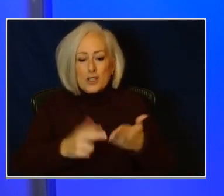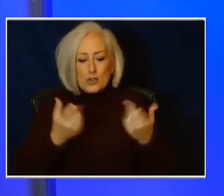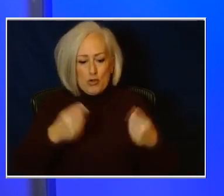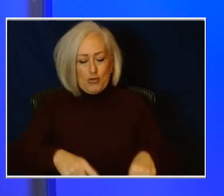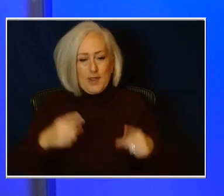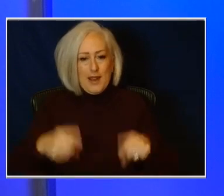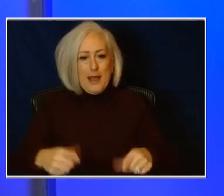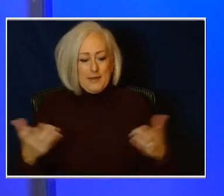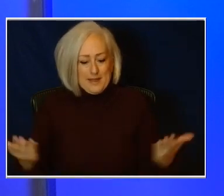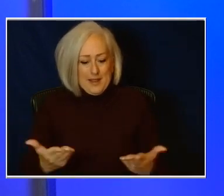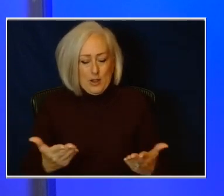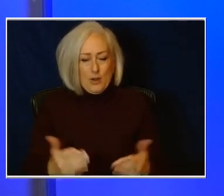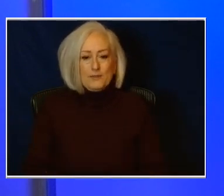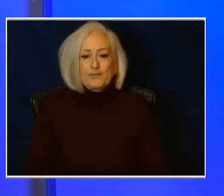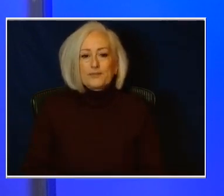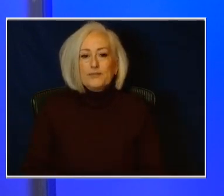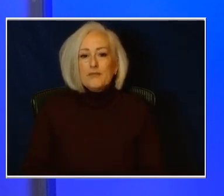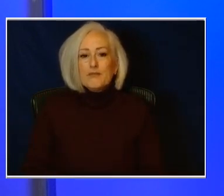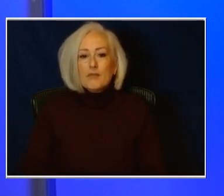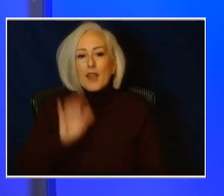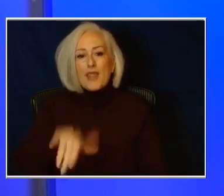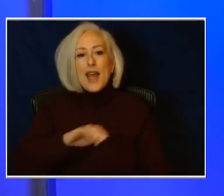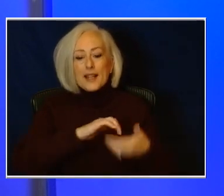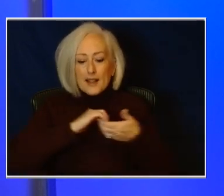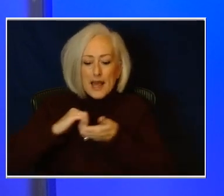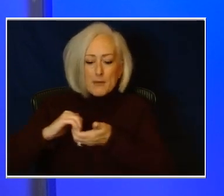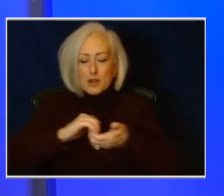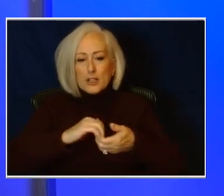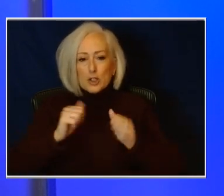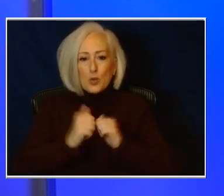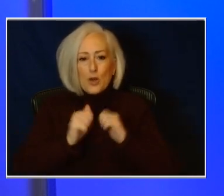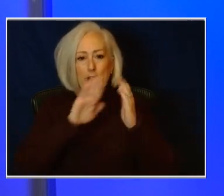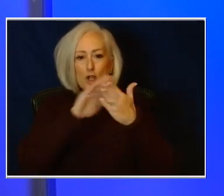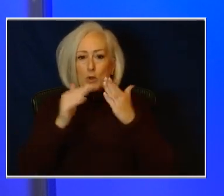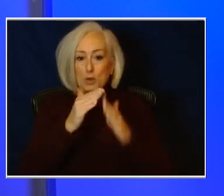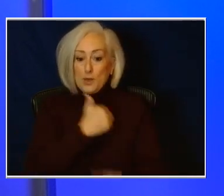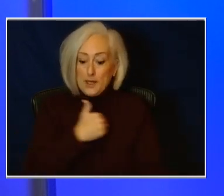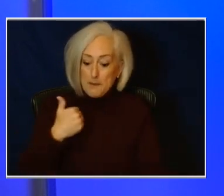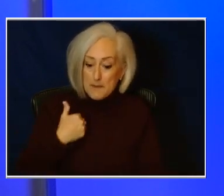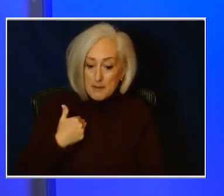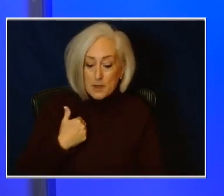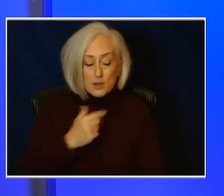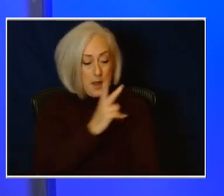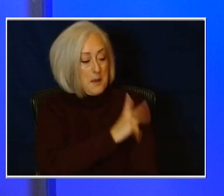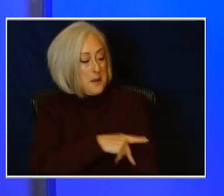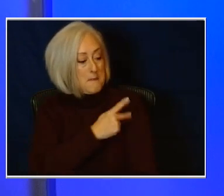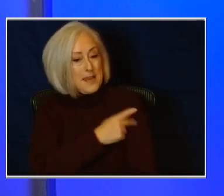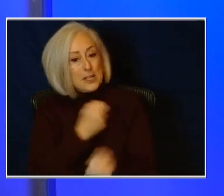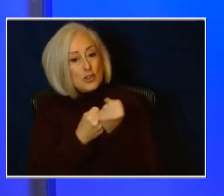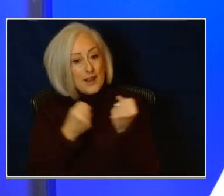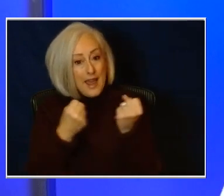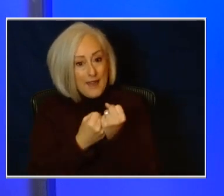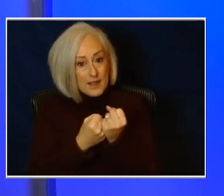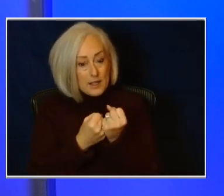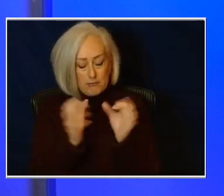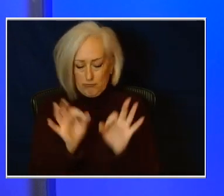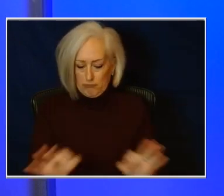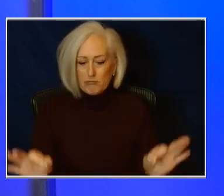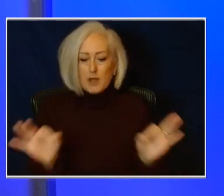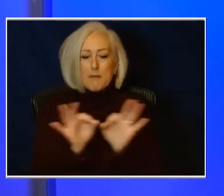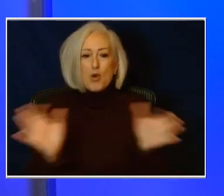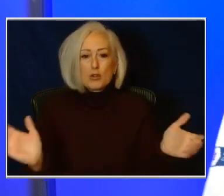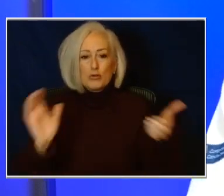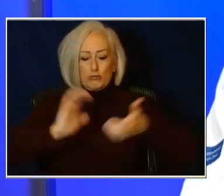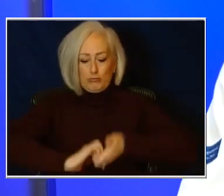cancer research and community members and patient advocates is so important, because a lot of times when we do research, whether it's on the bench,